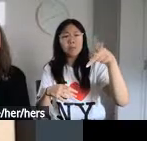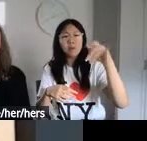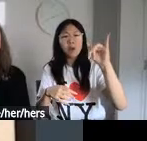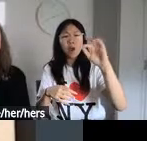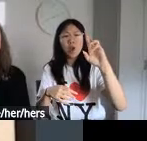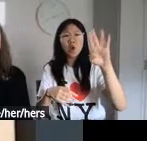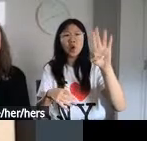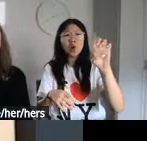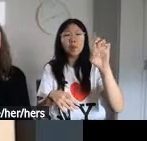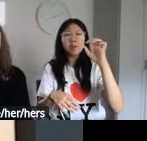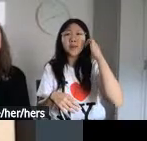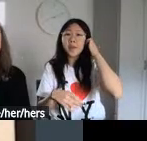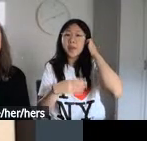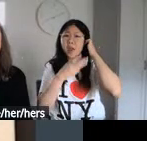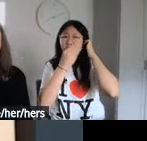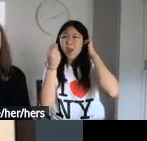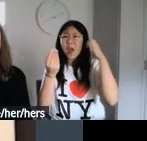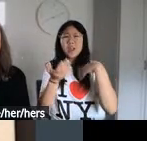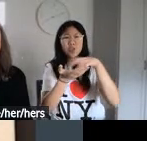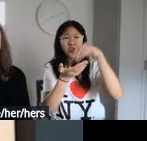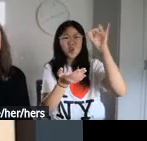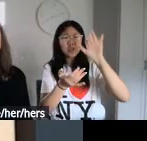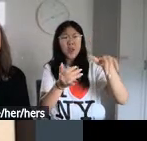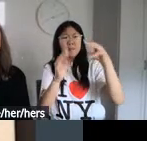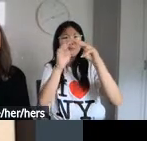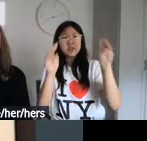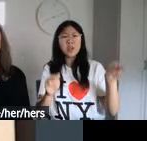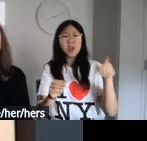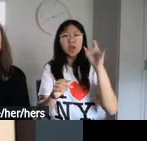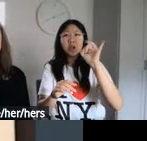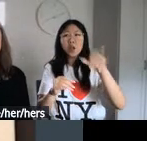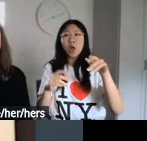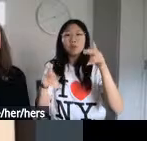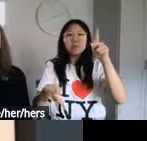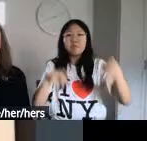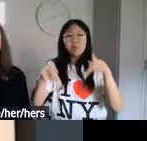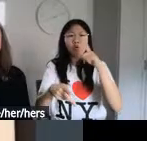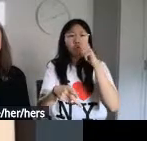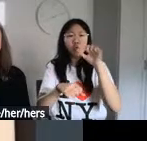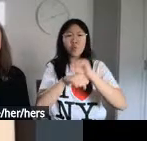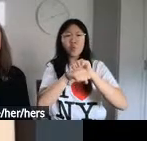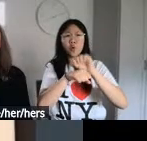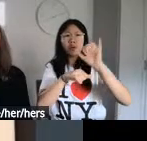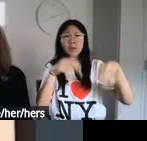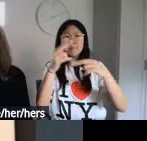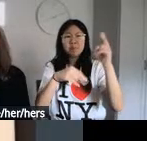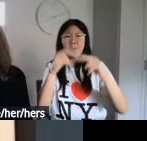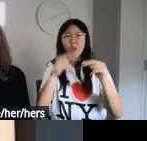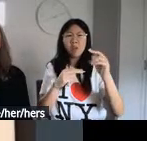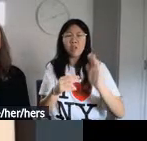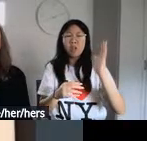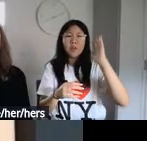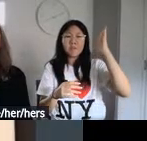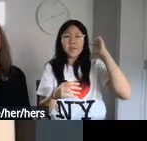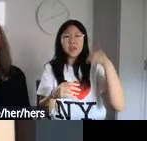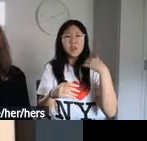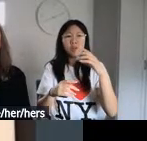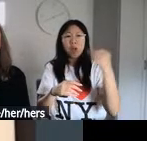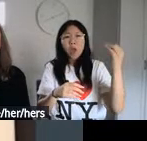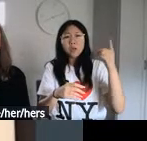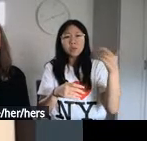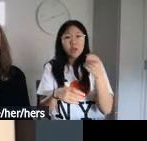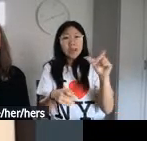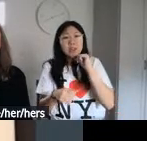few months ago, and we went to the Empire State Building. I learned that building, the people who worked on